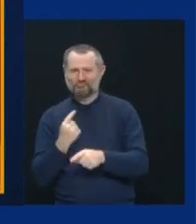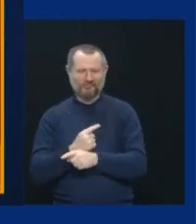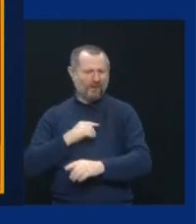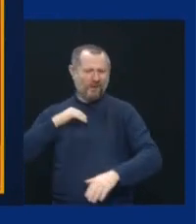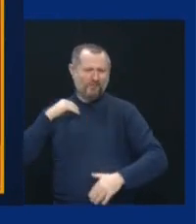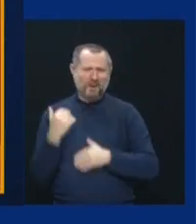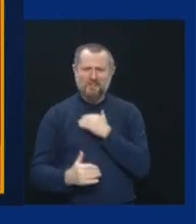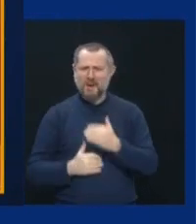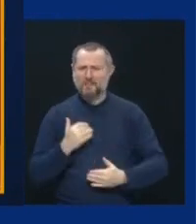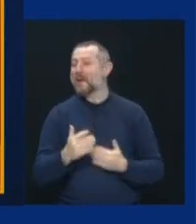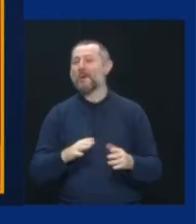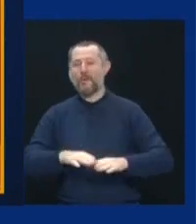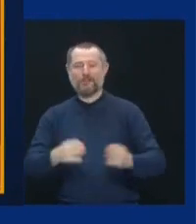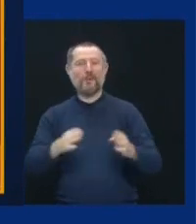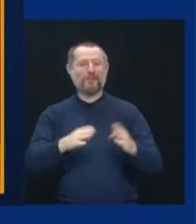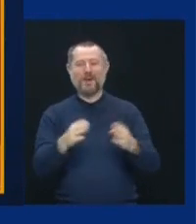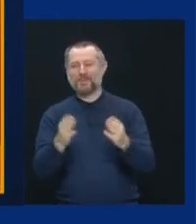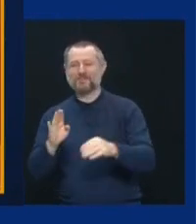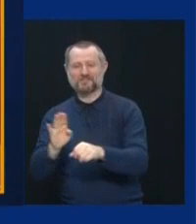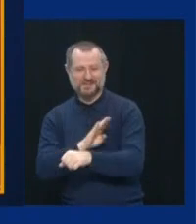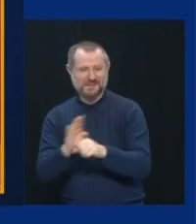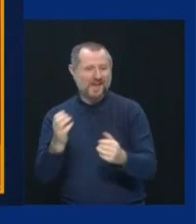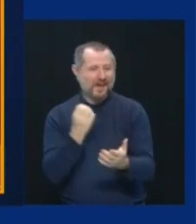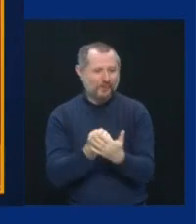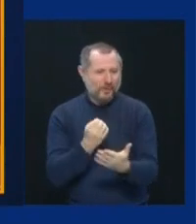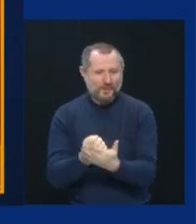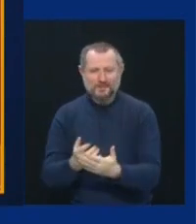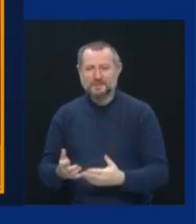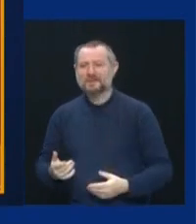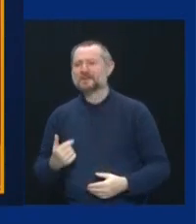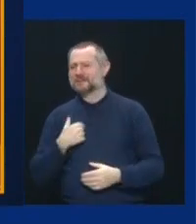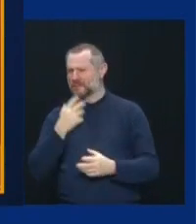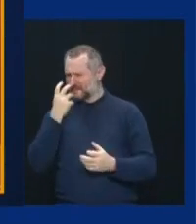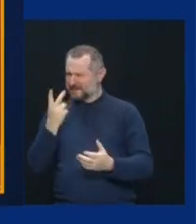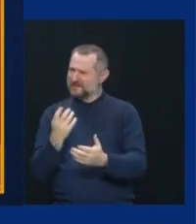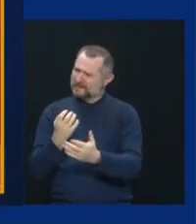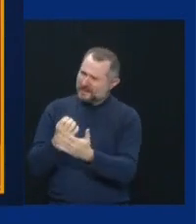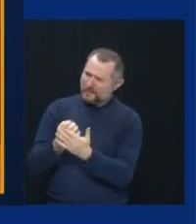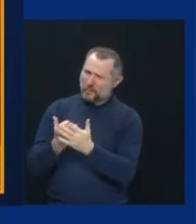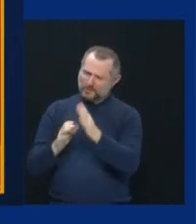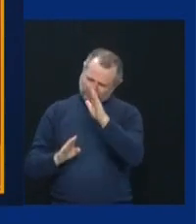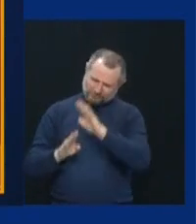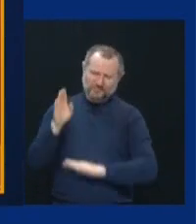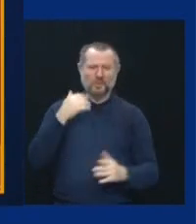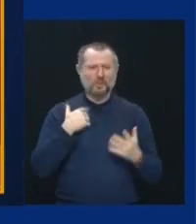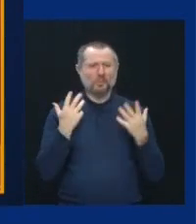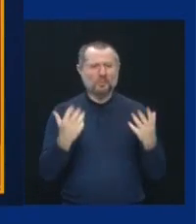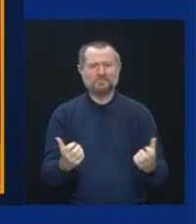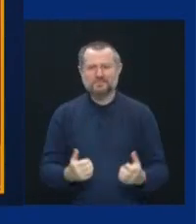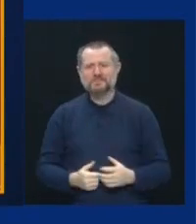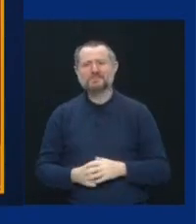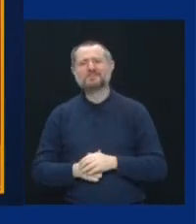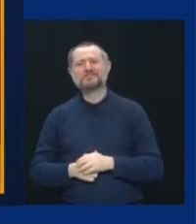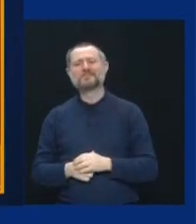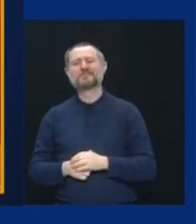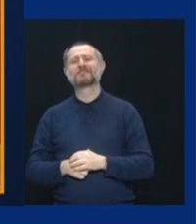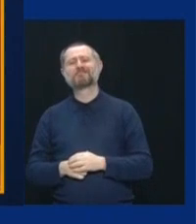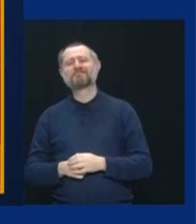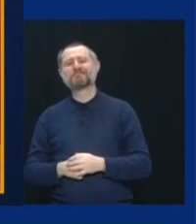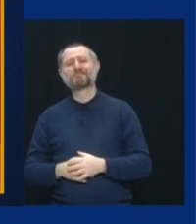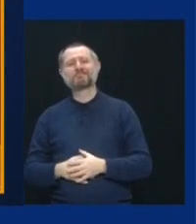accelerate the reopening and stimulate the reopening of the economy. Many people have